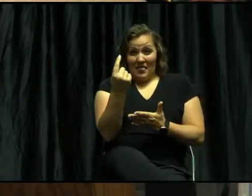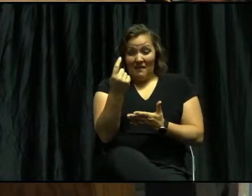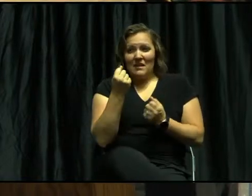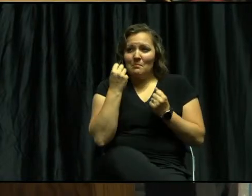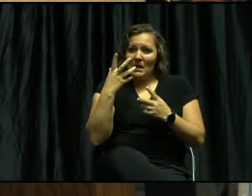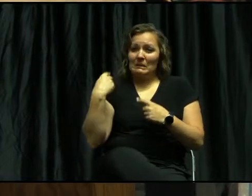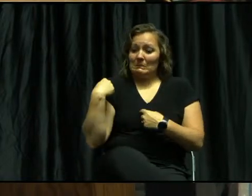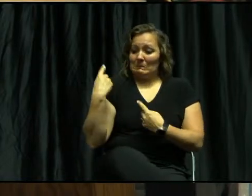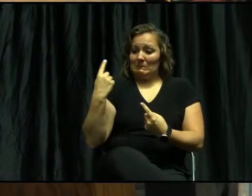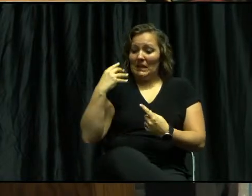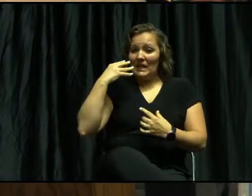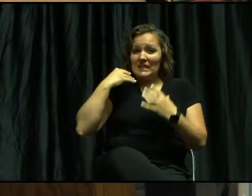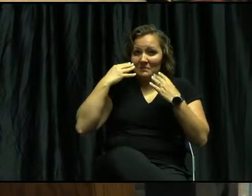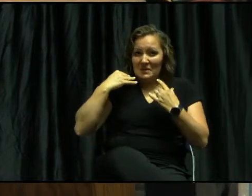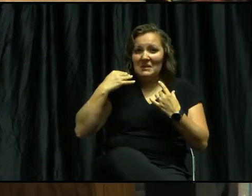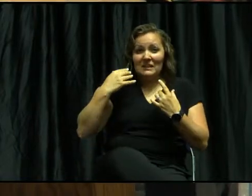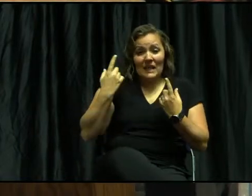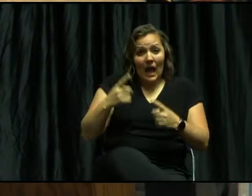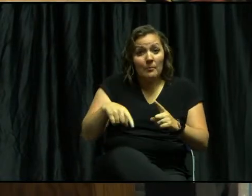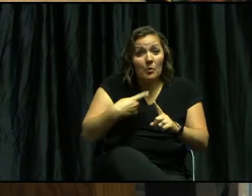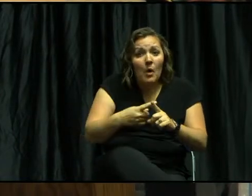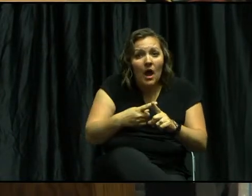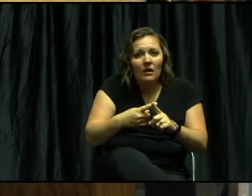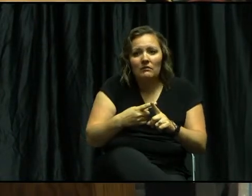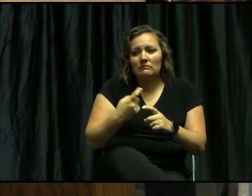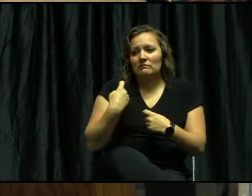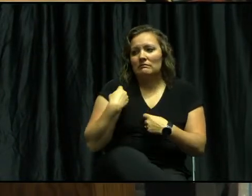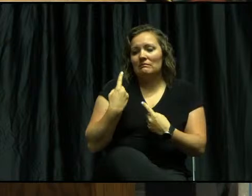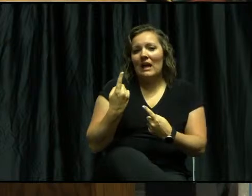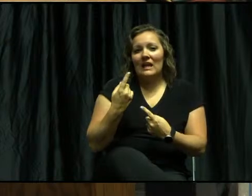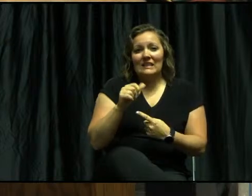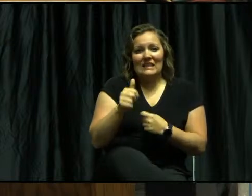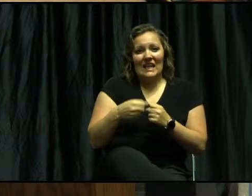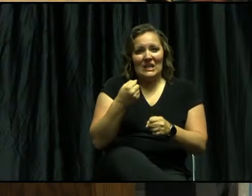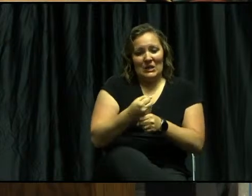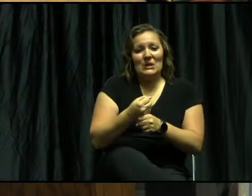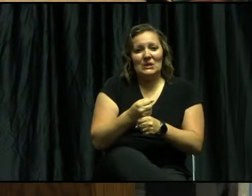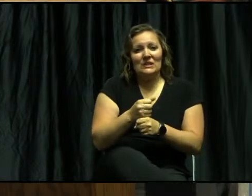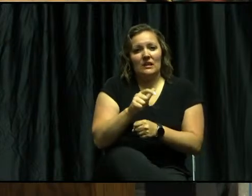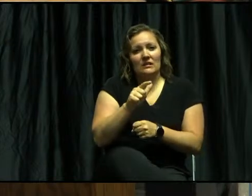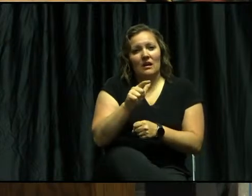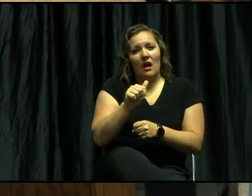come in the last 10 years as an alumni, and the most memorable experiences with the university.